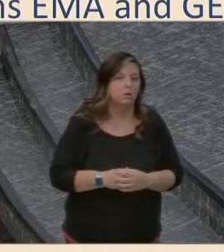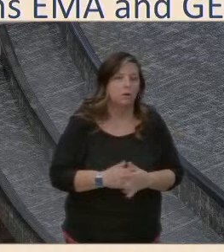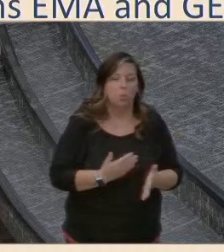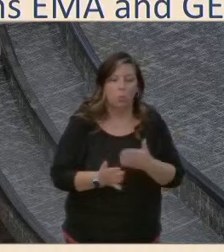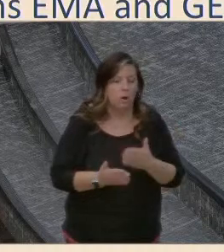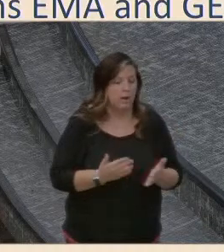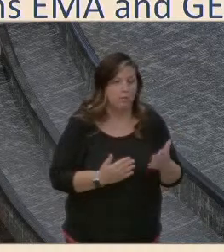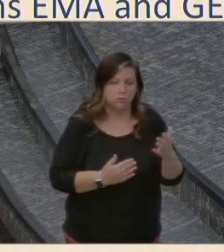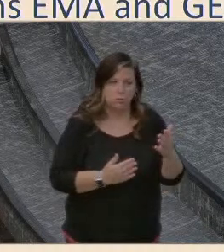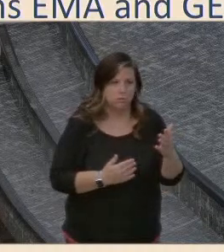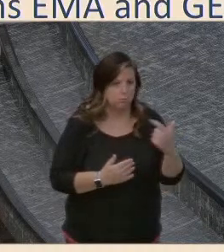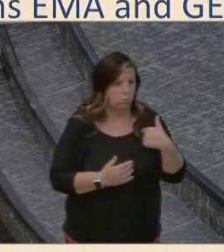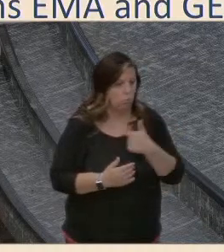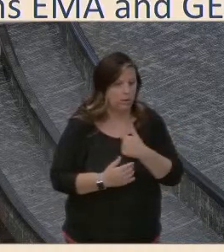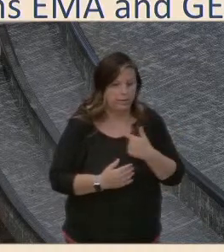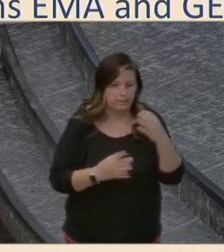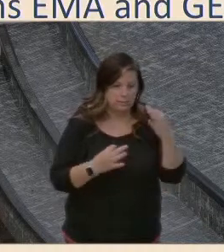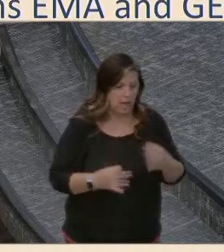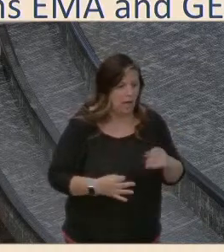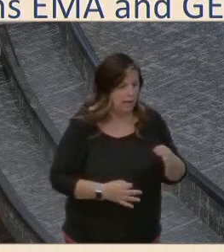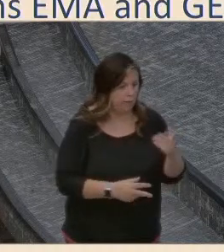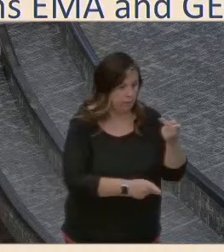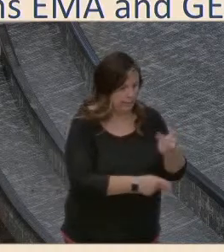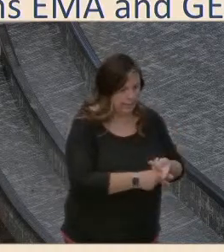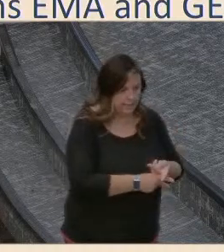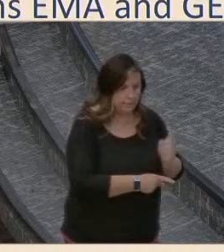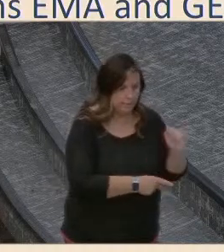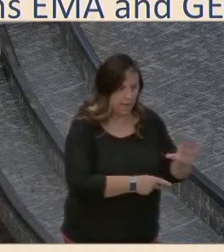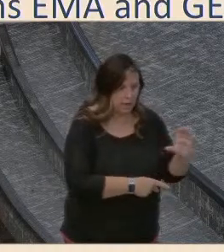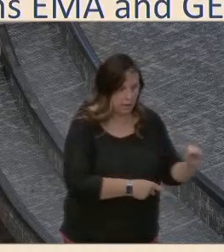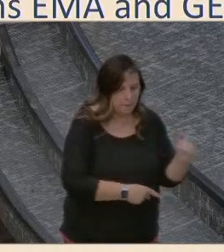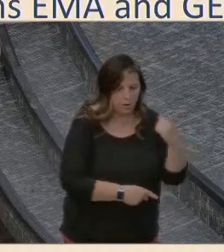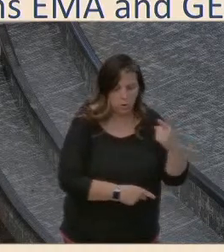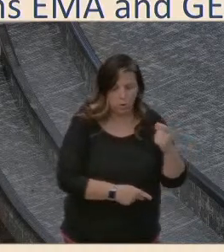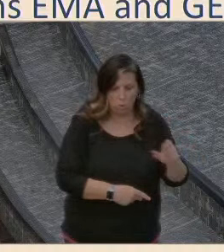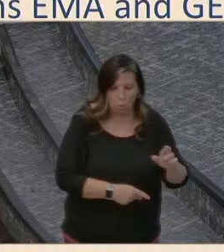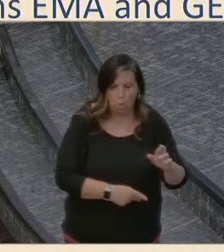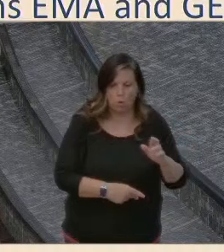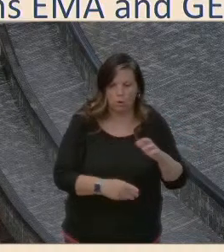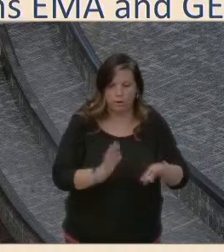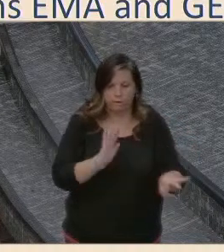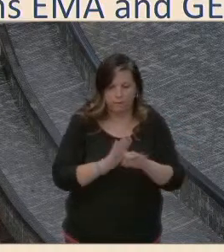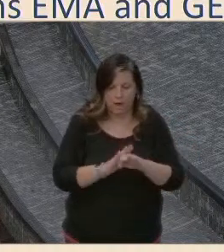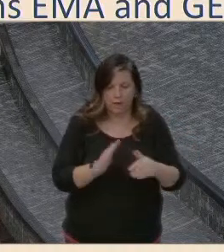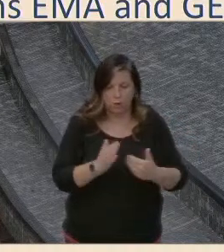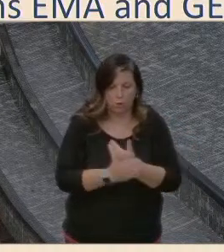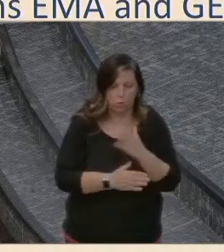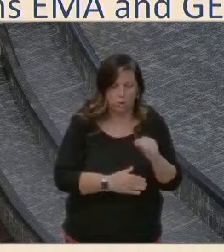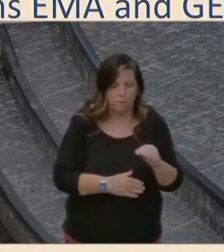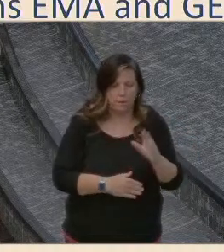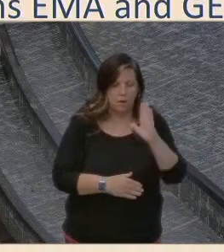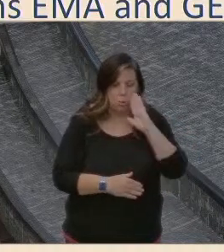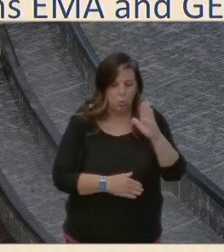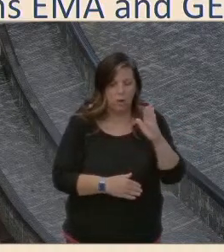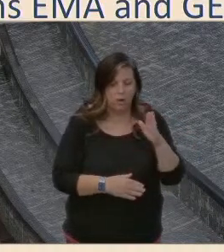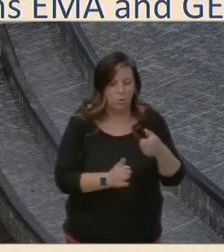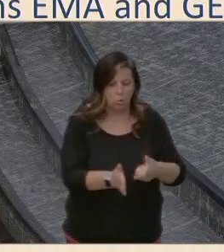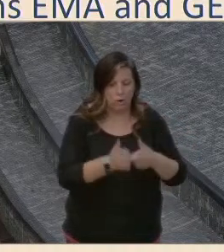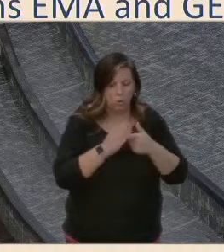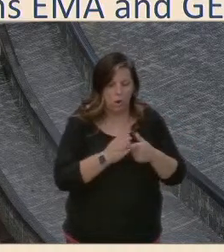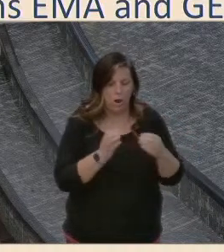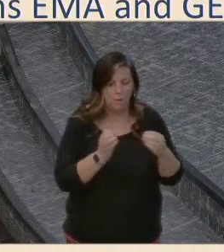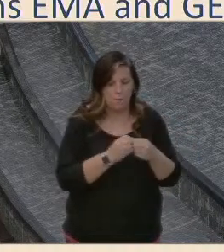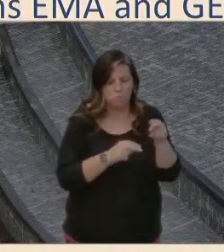whether we stay with the current company or a different company, is going to require oversight for that install. So even if we go with